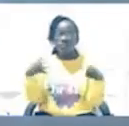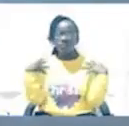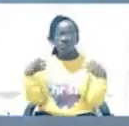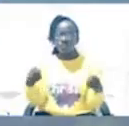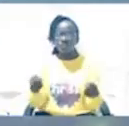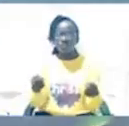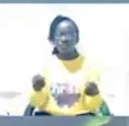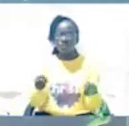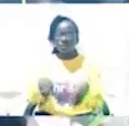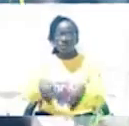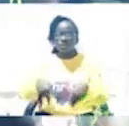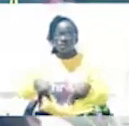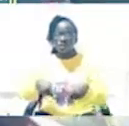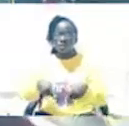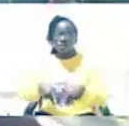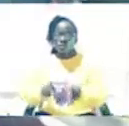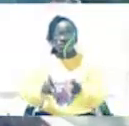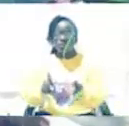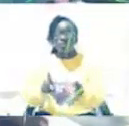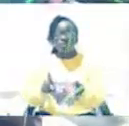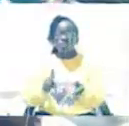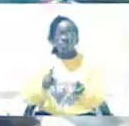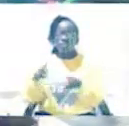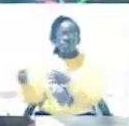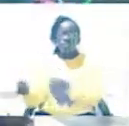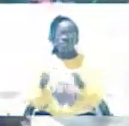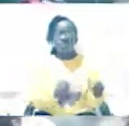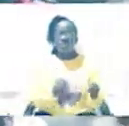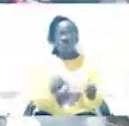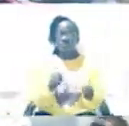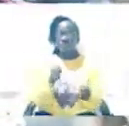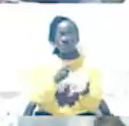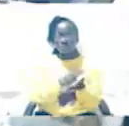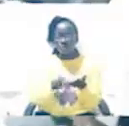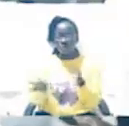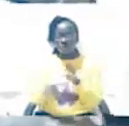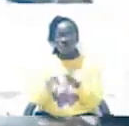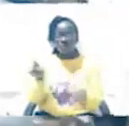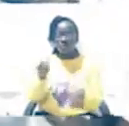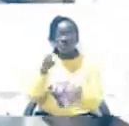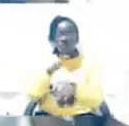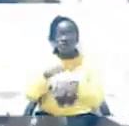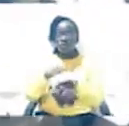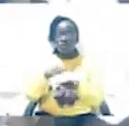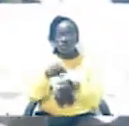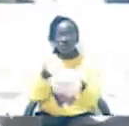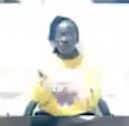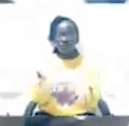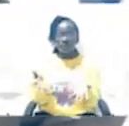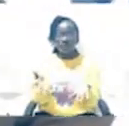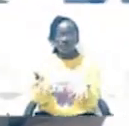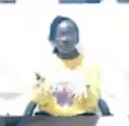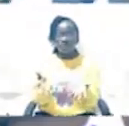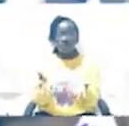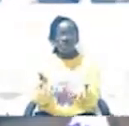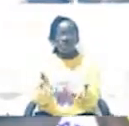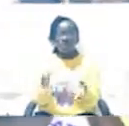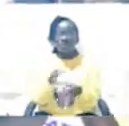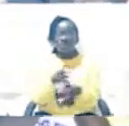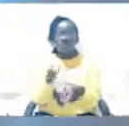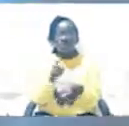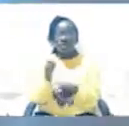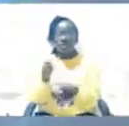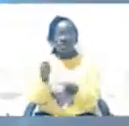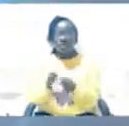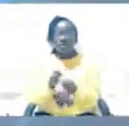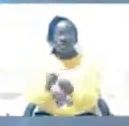of the Holy Ghost upon this place and everywhere and every land, the hearing of my voice in